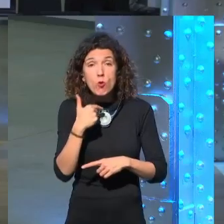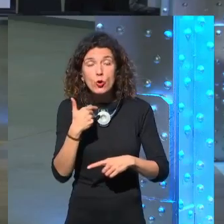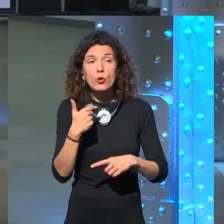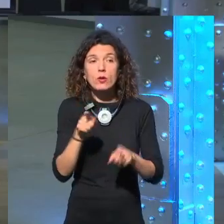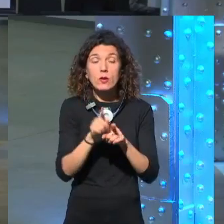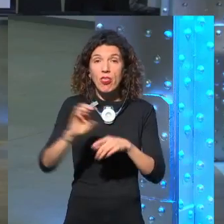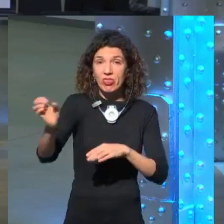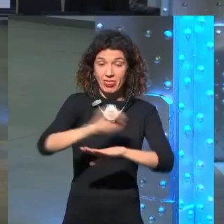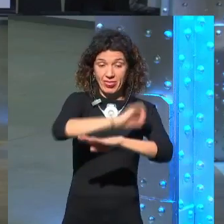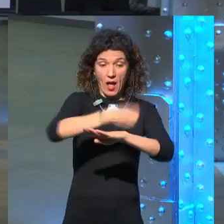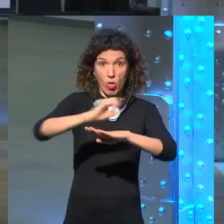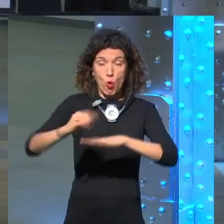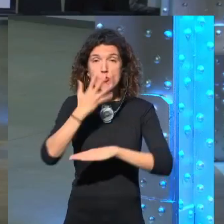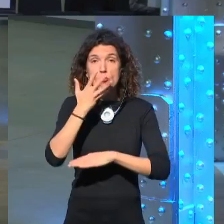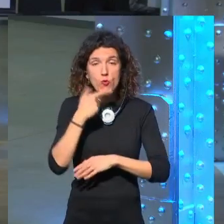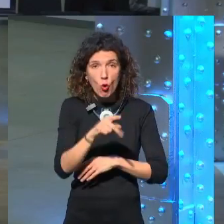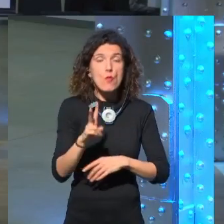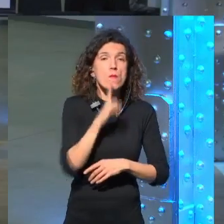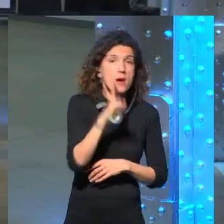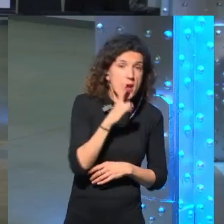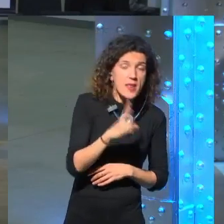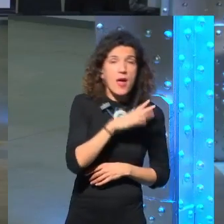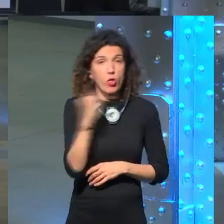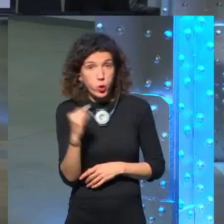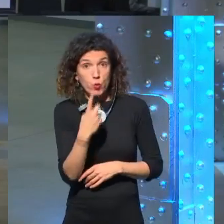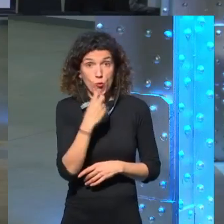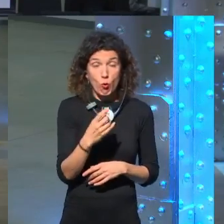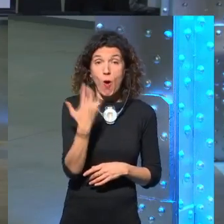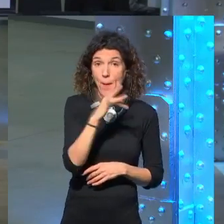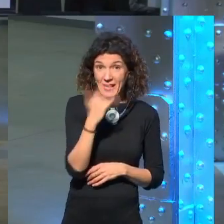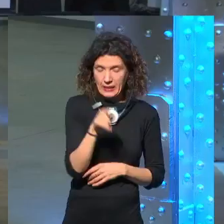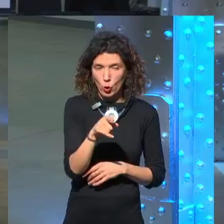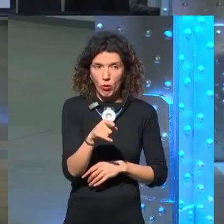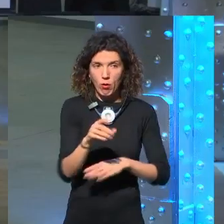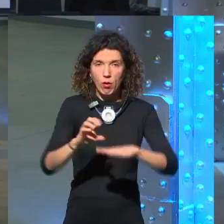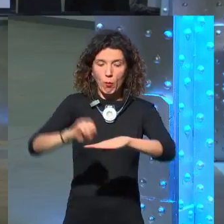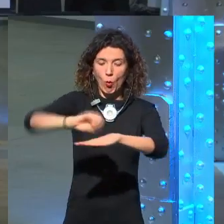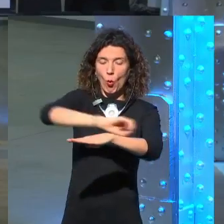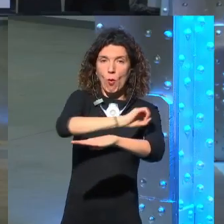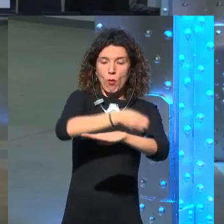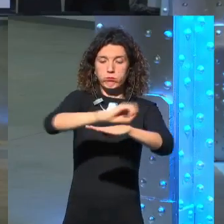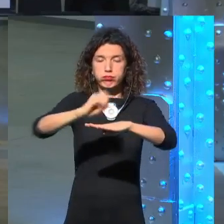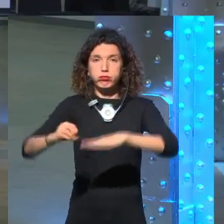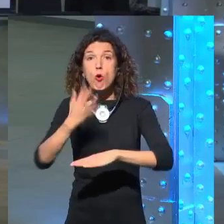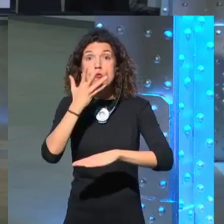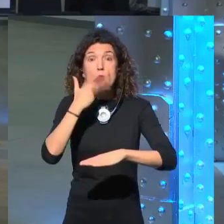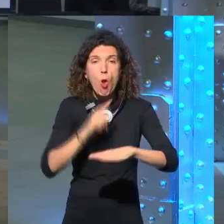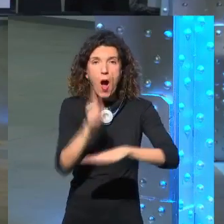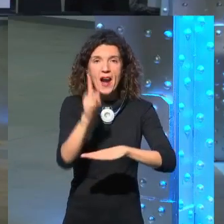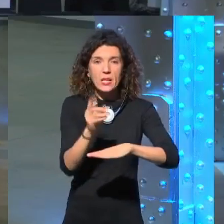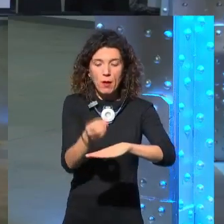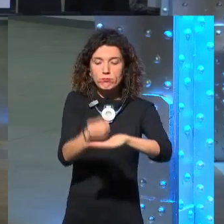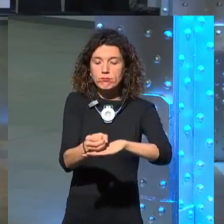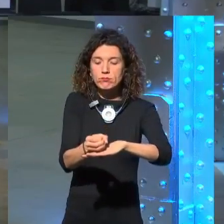yellow face, green face, blue face, and I want to be able to predict which colour will appear on top of the dice.